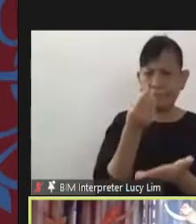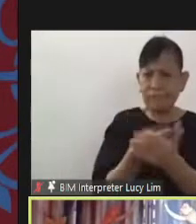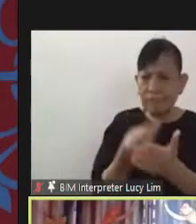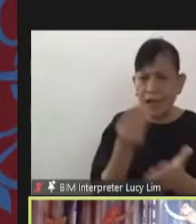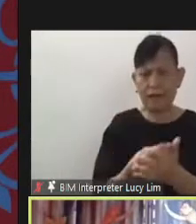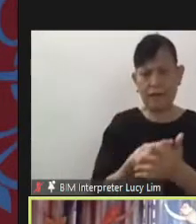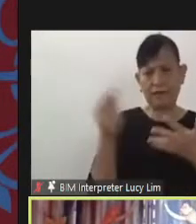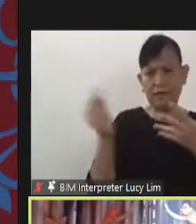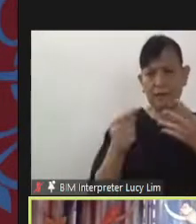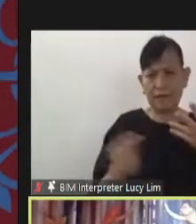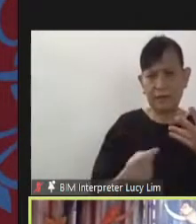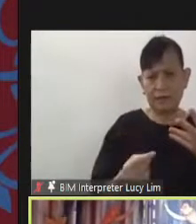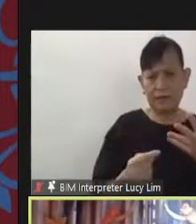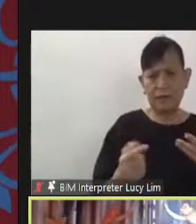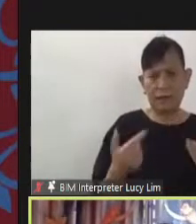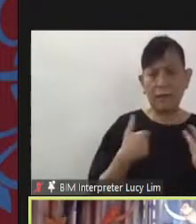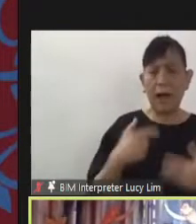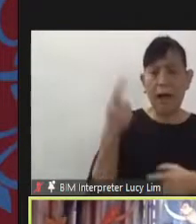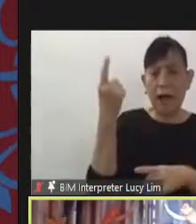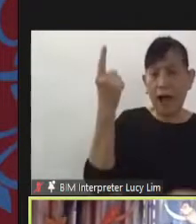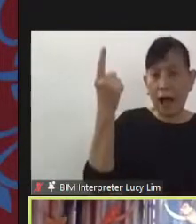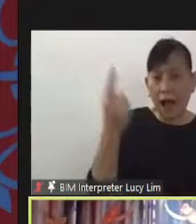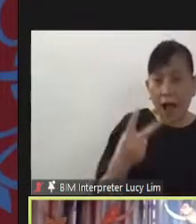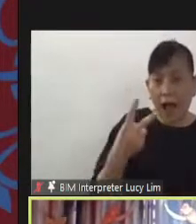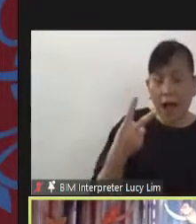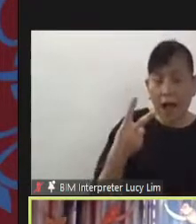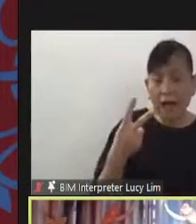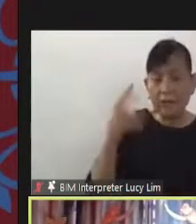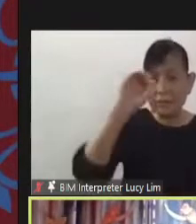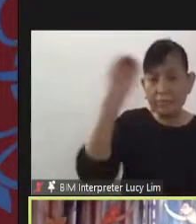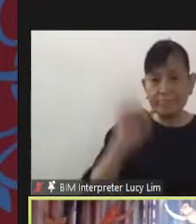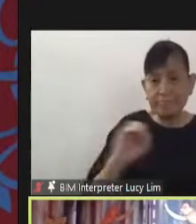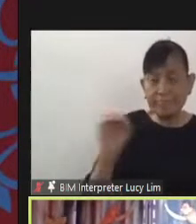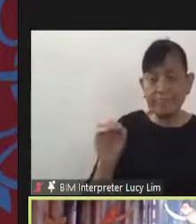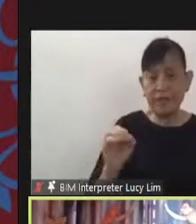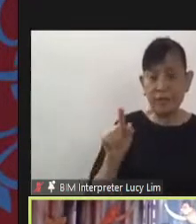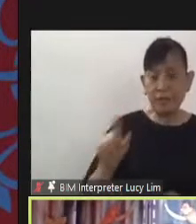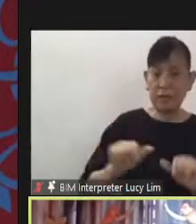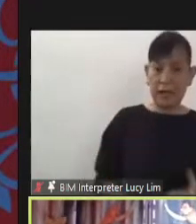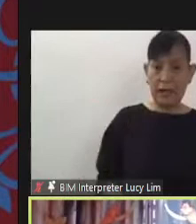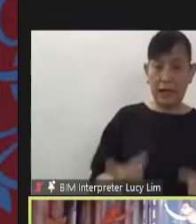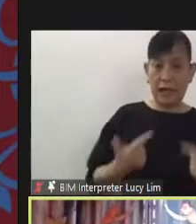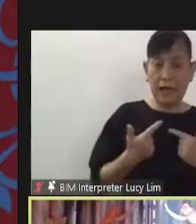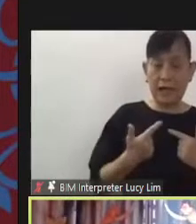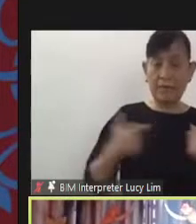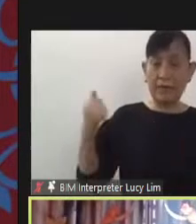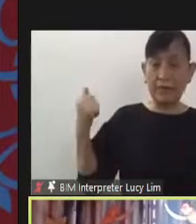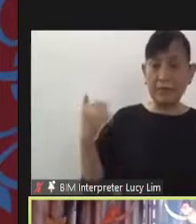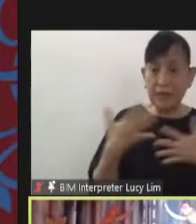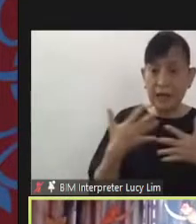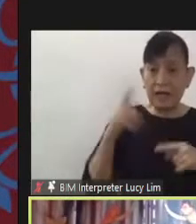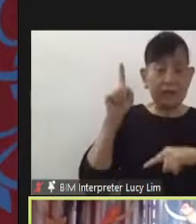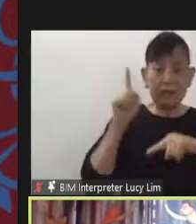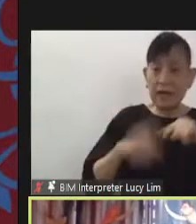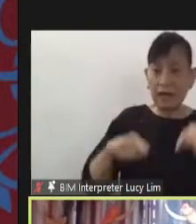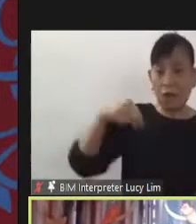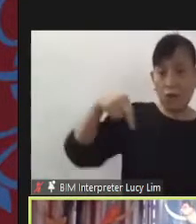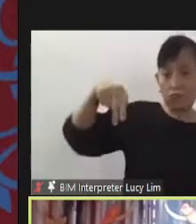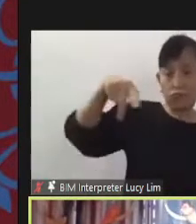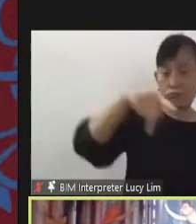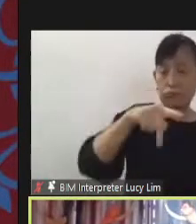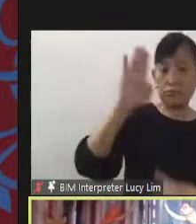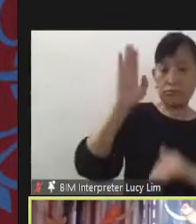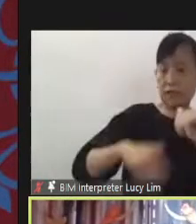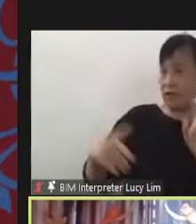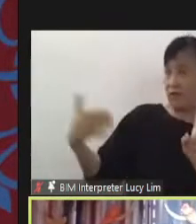say, if half of our population itself continues to live in fear that we can't even go out, walk around without being harassed, we can't even